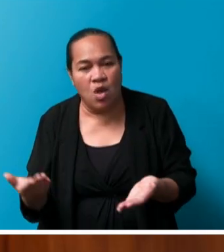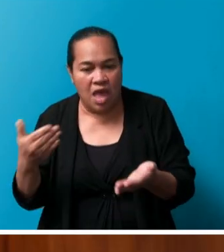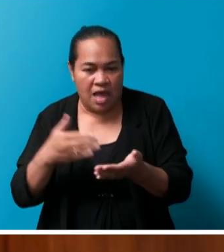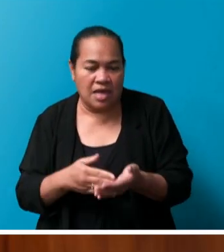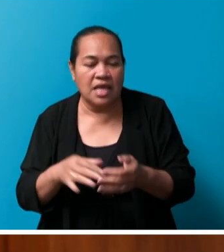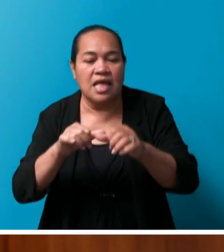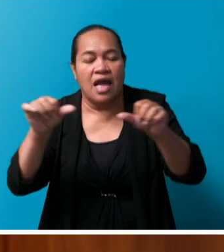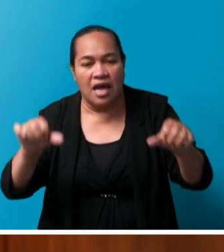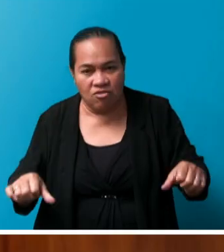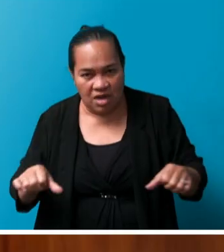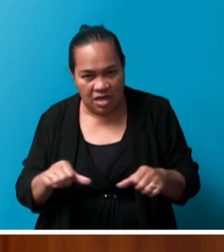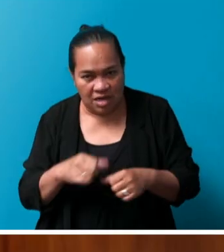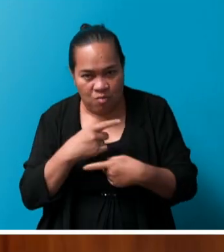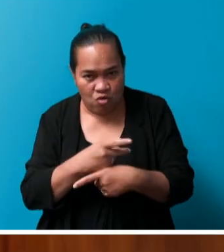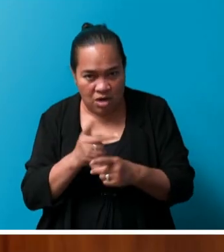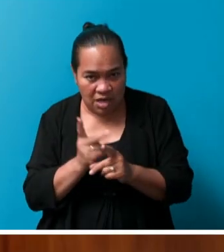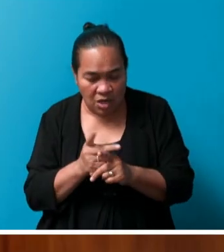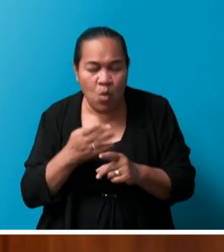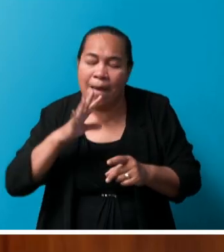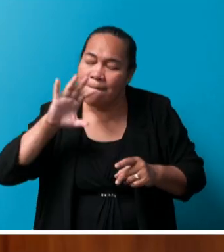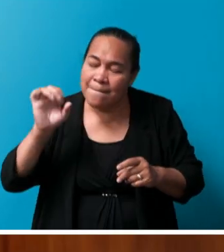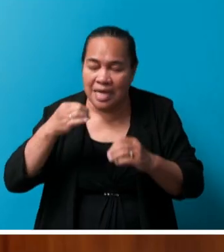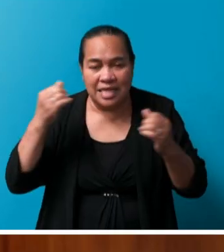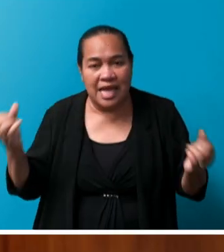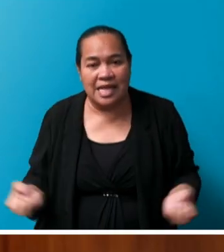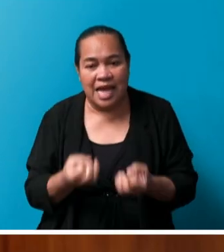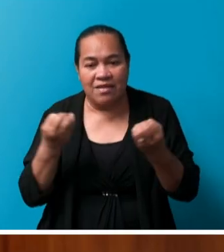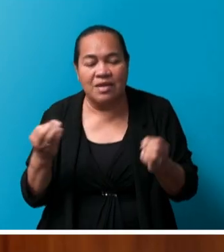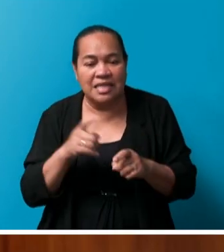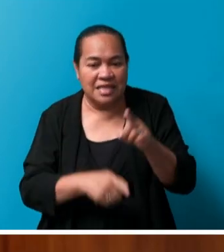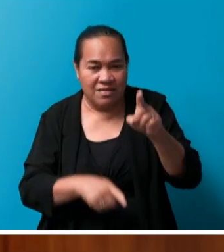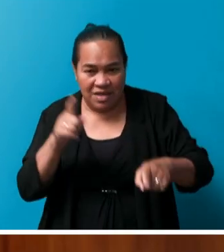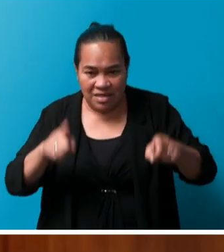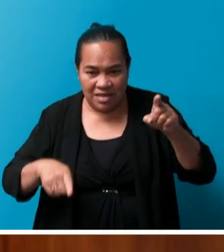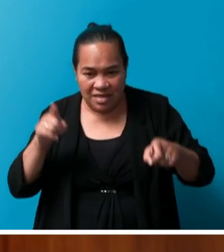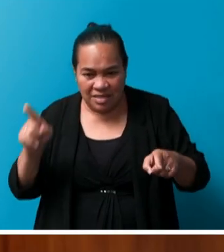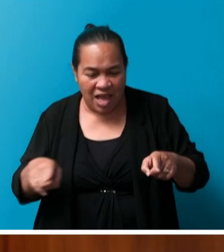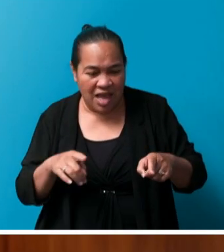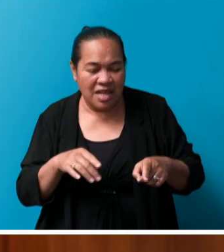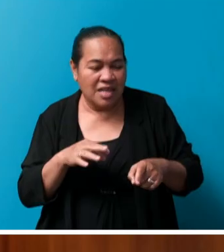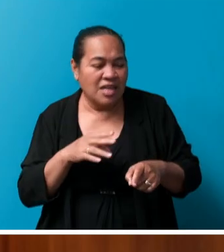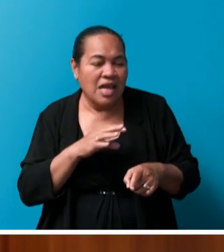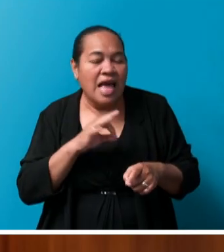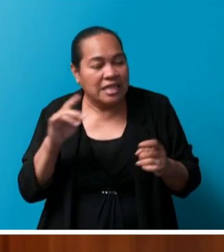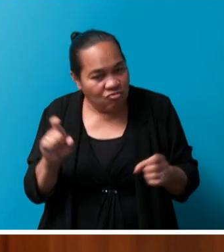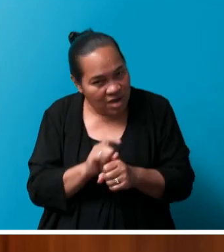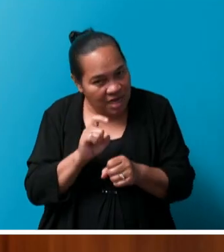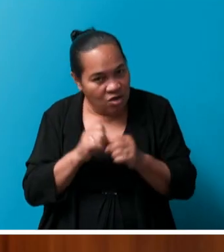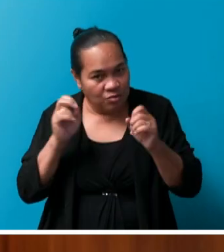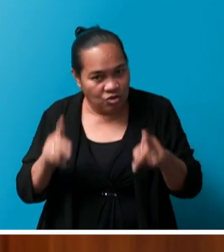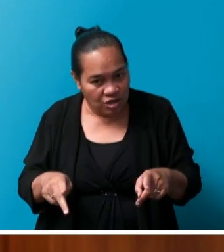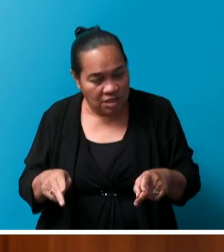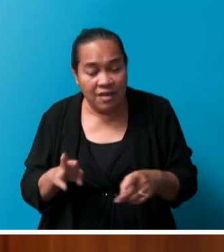products. We must encourage diversifications beyond traditional crops and create opportunity in